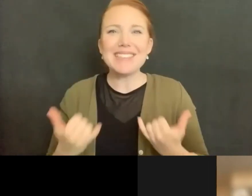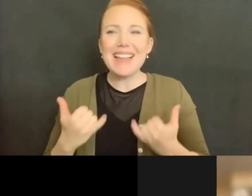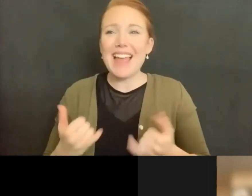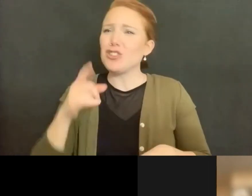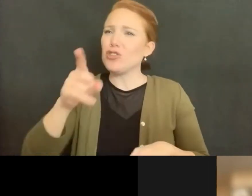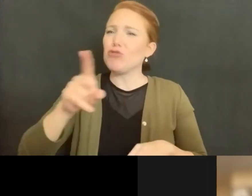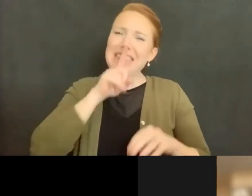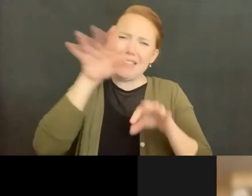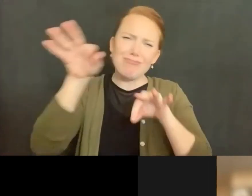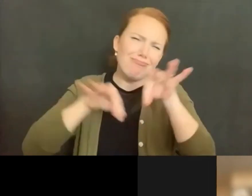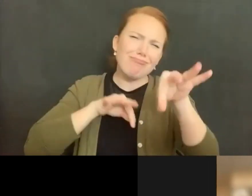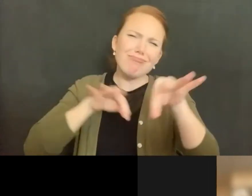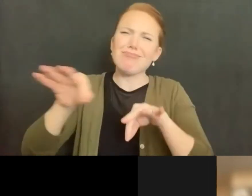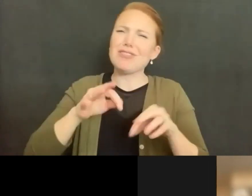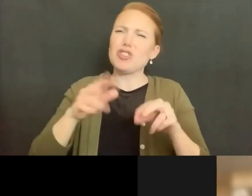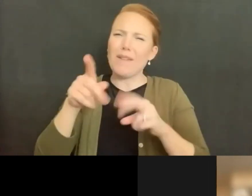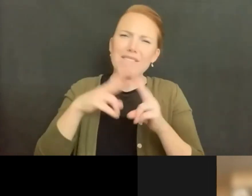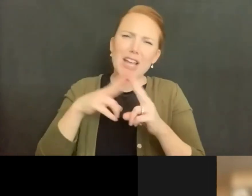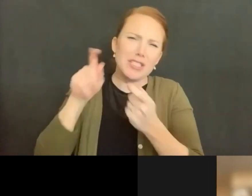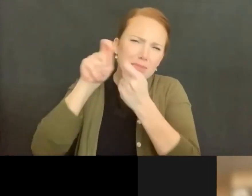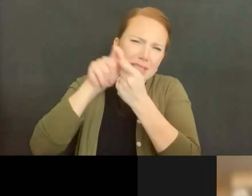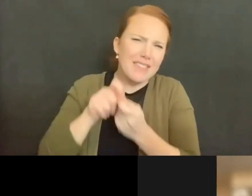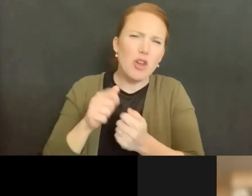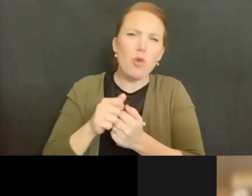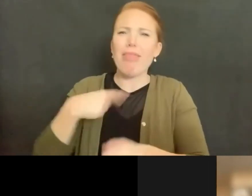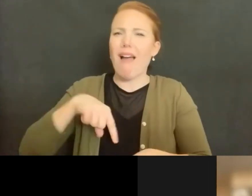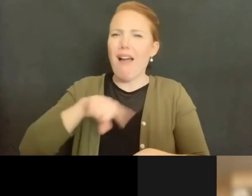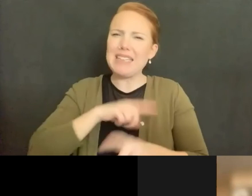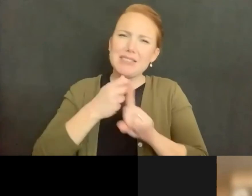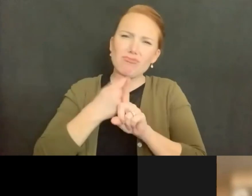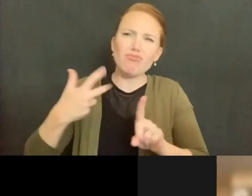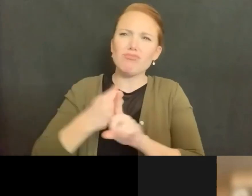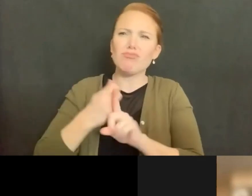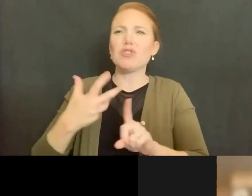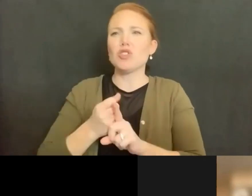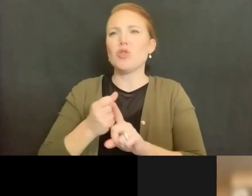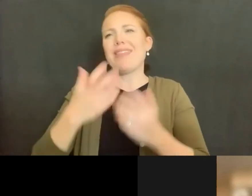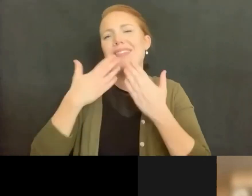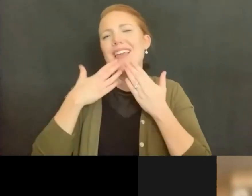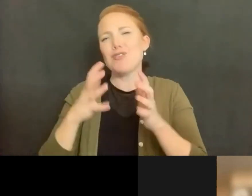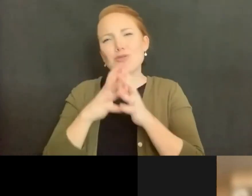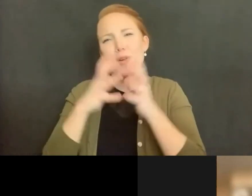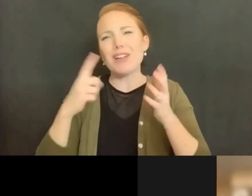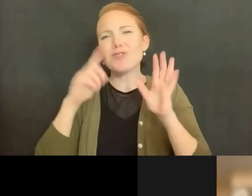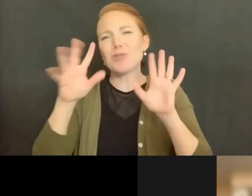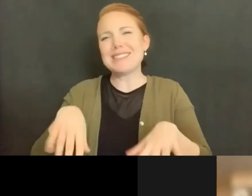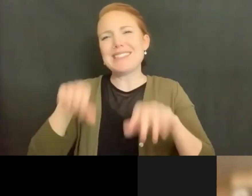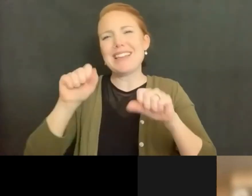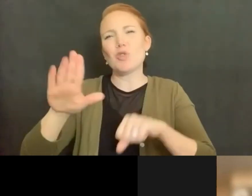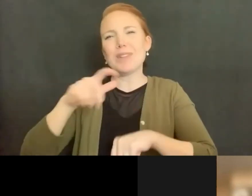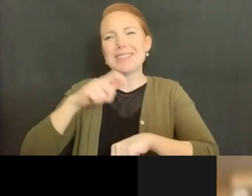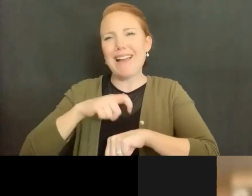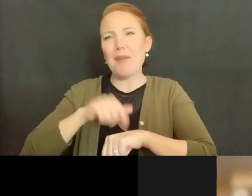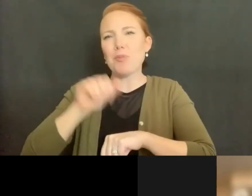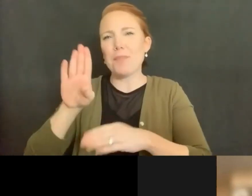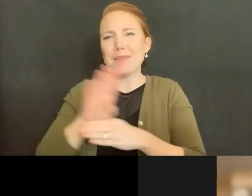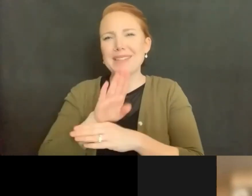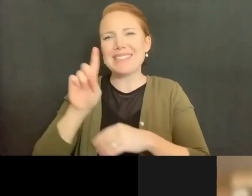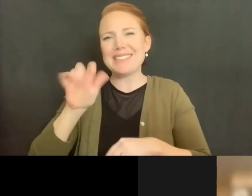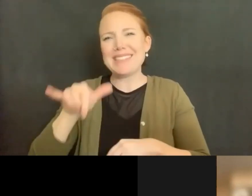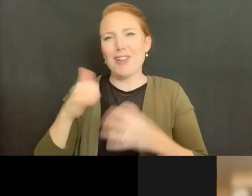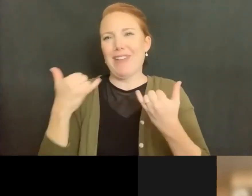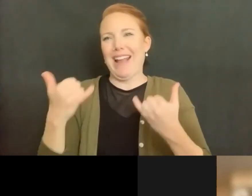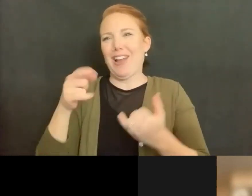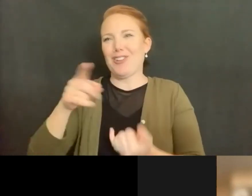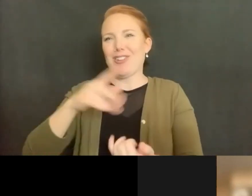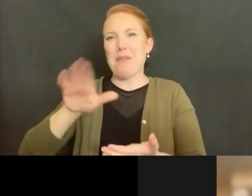it out, got very specific with us, which is what we like. So we appreciate you taking your time out of your busy day. You're in the middle of your lab